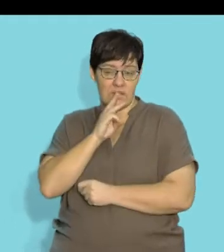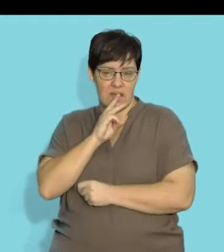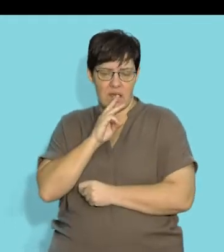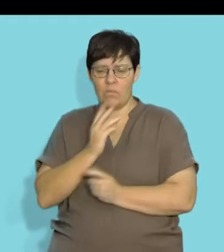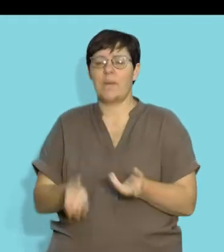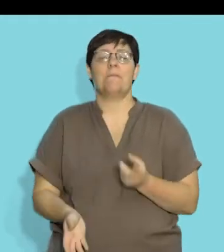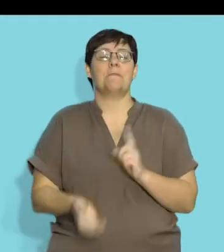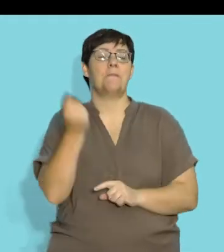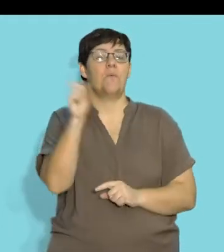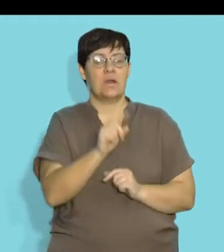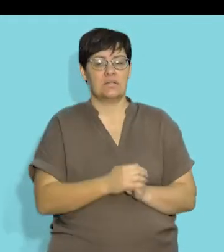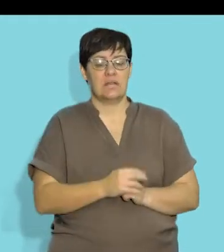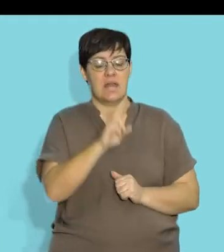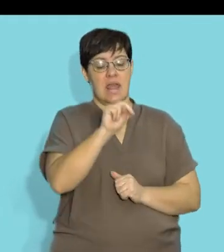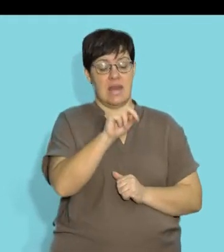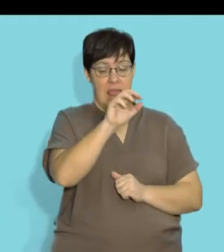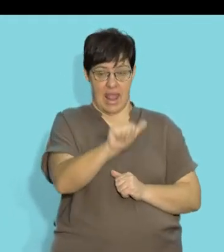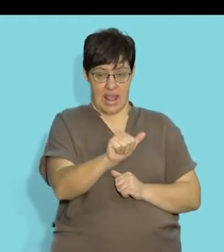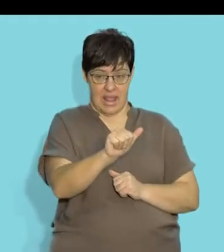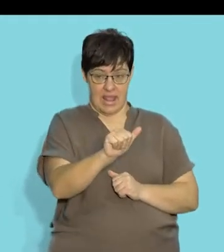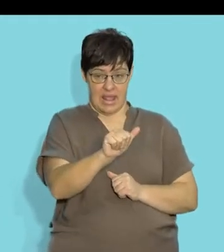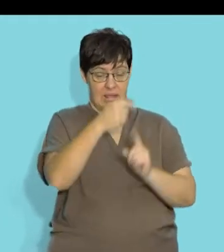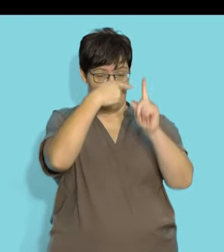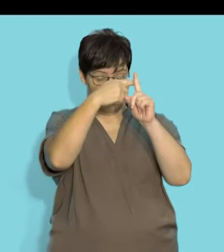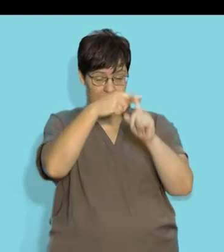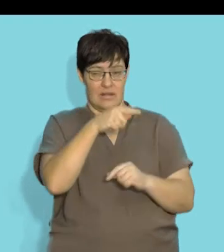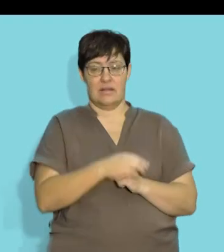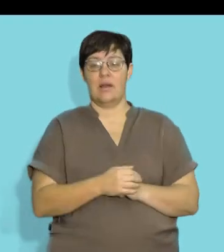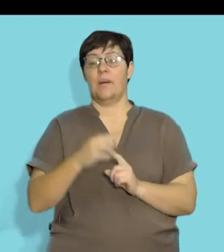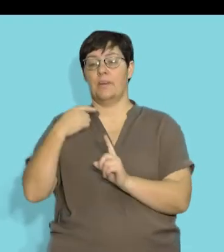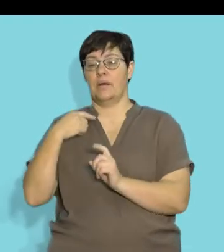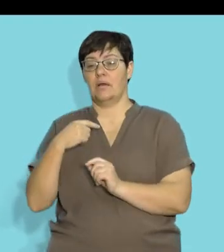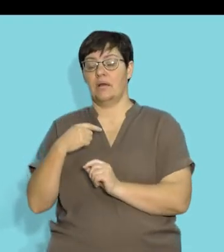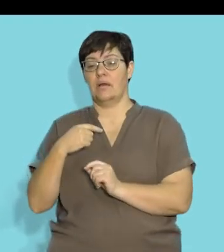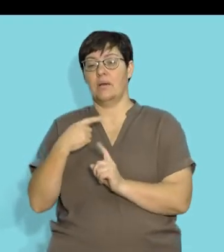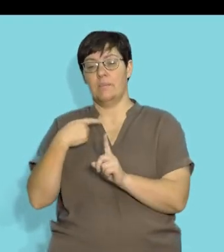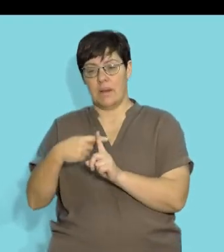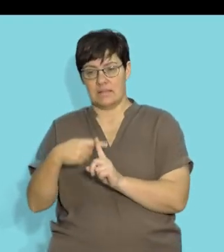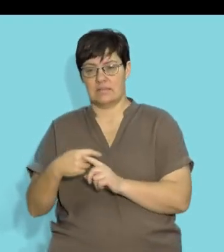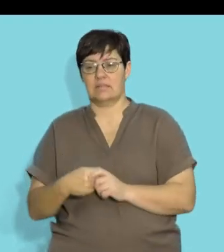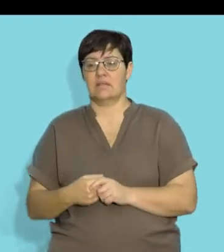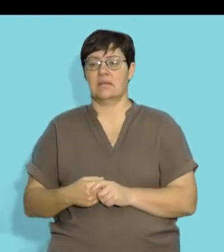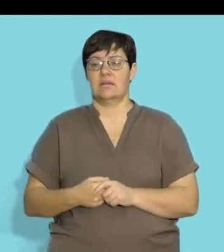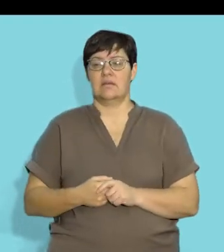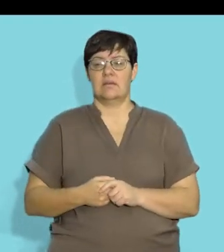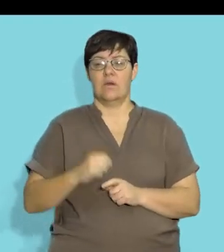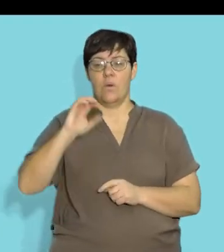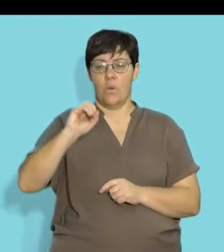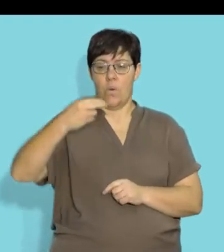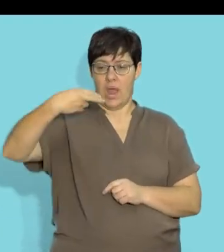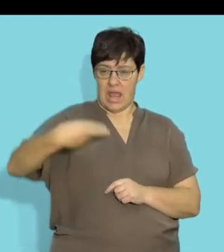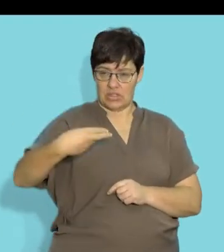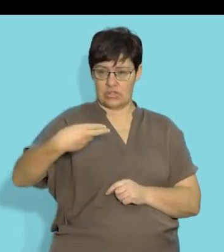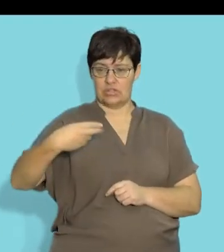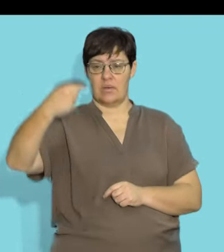completely, we have something of this sort. We have got the sodium ions, okay, right, as well as the hydroxide